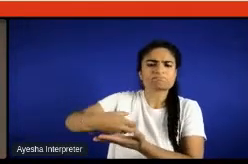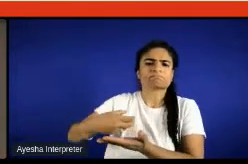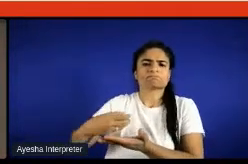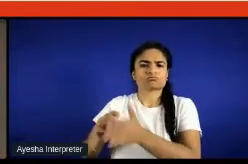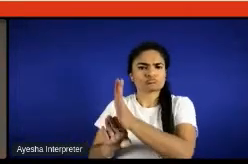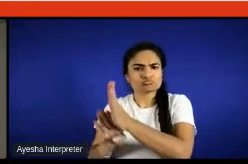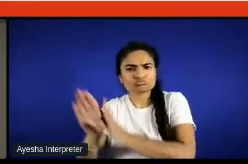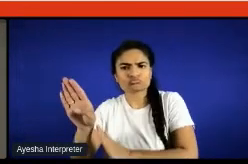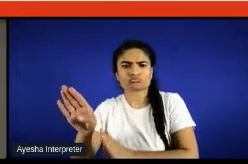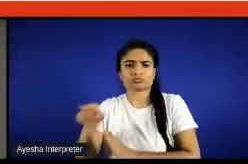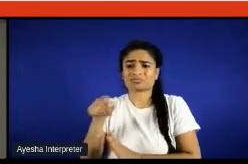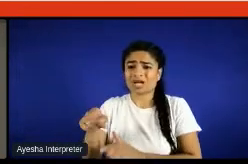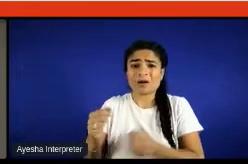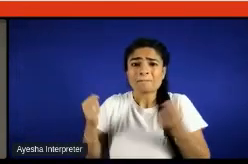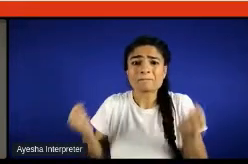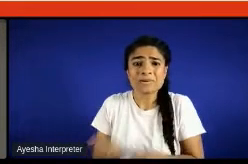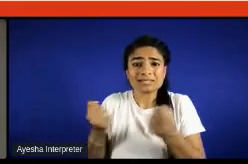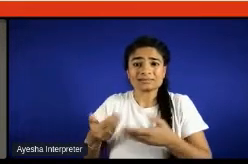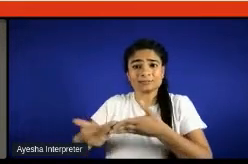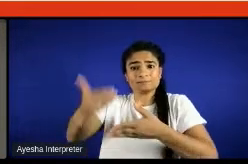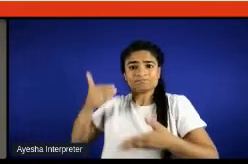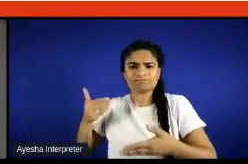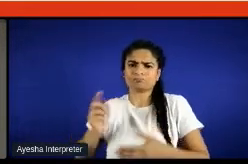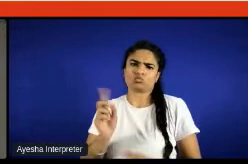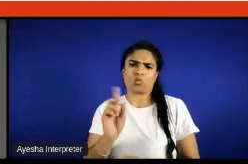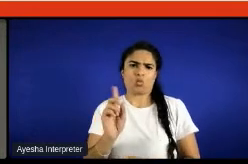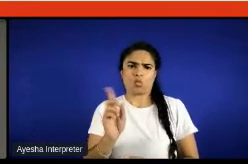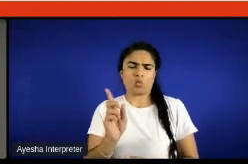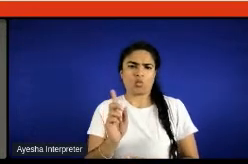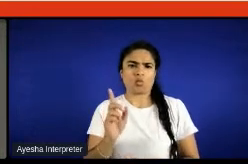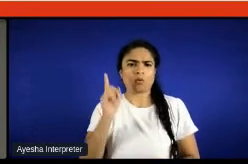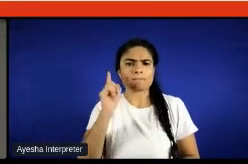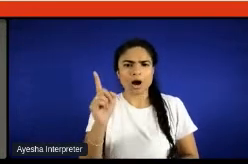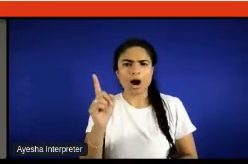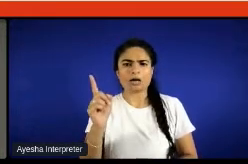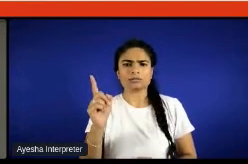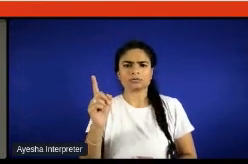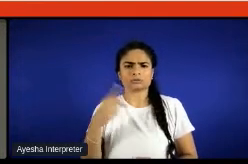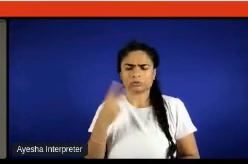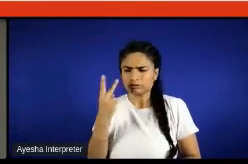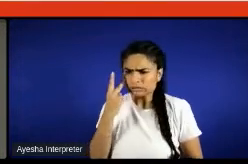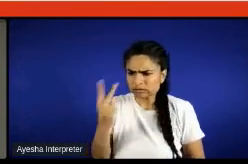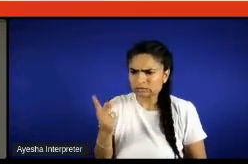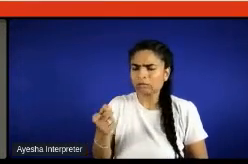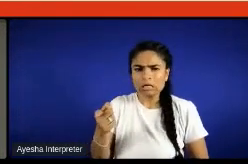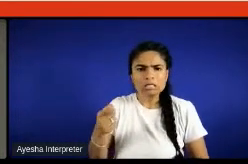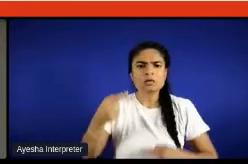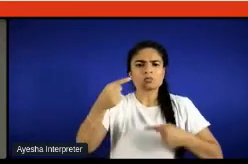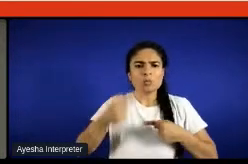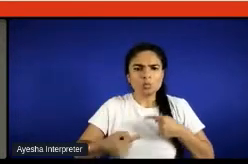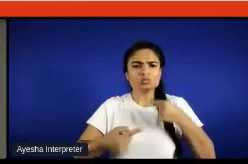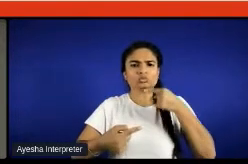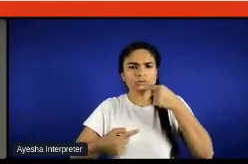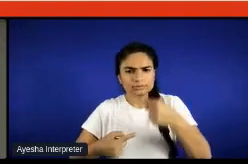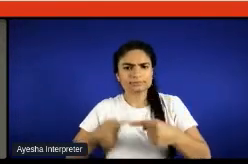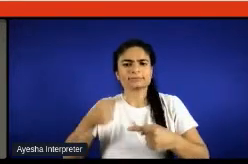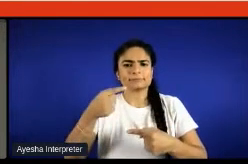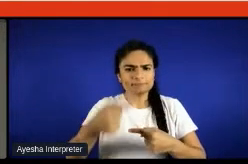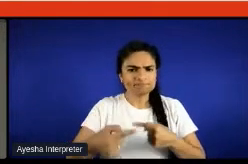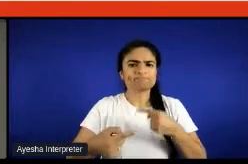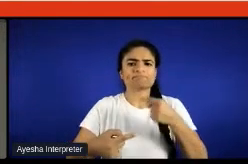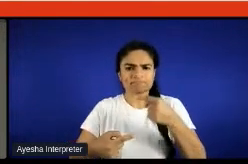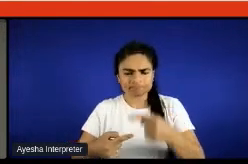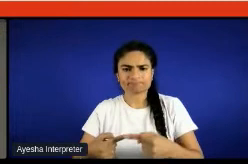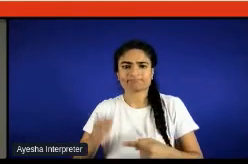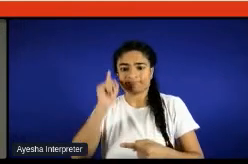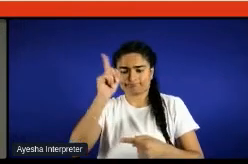What we also done through that process, we also printed out business cards beside the